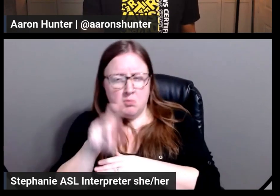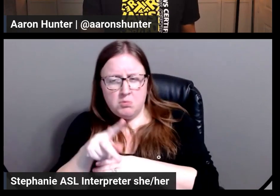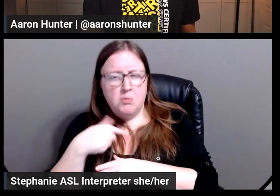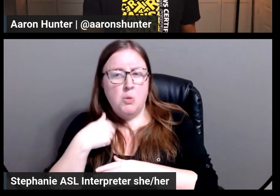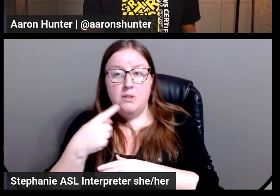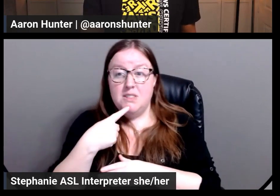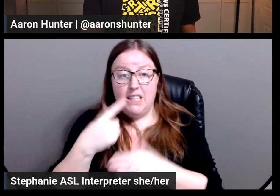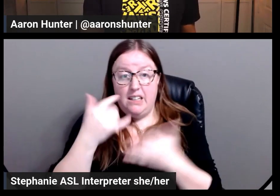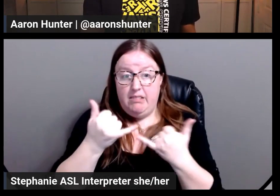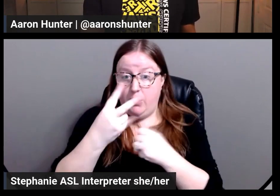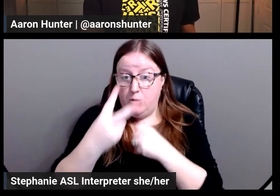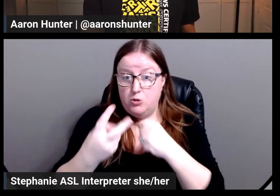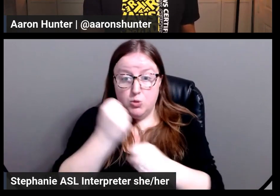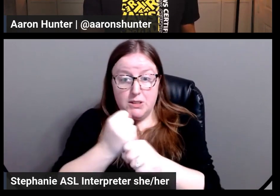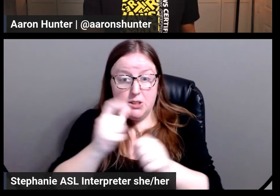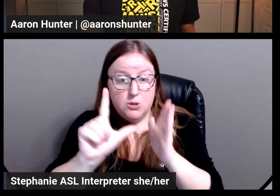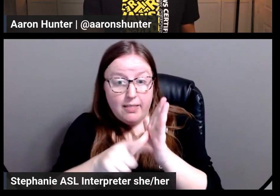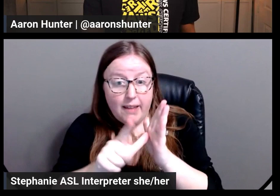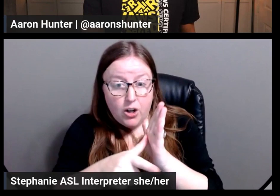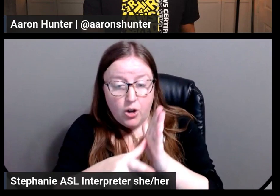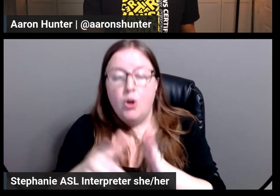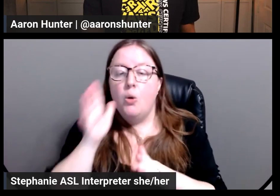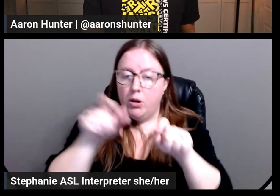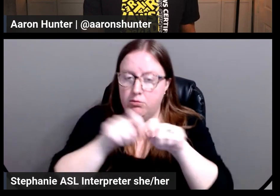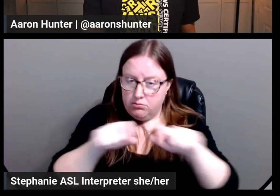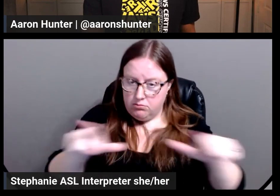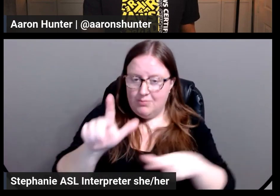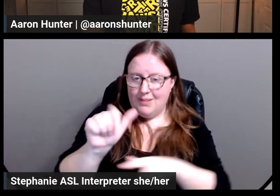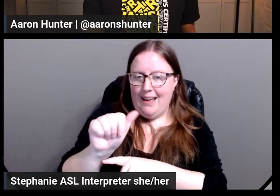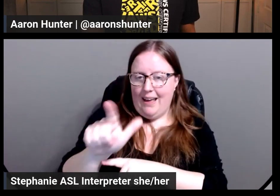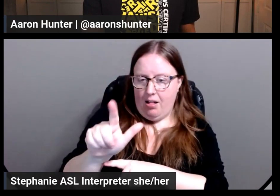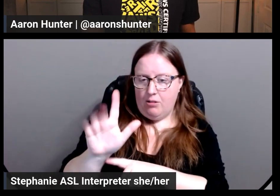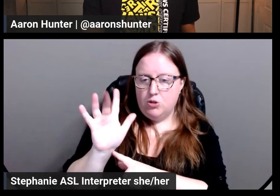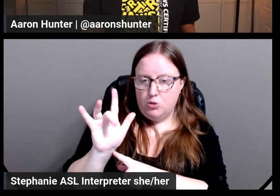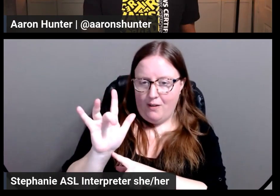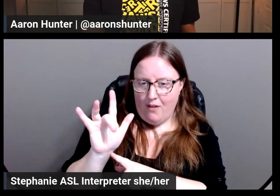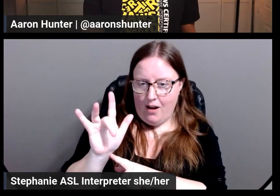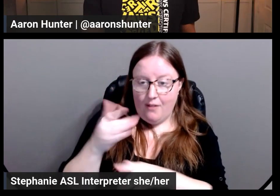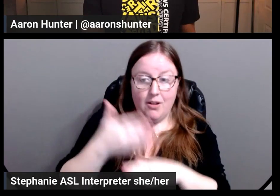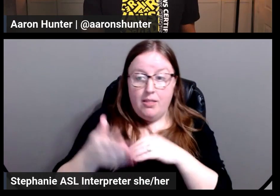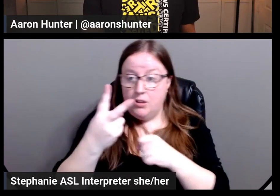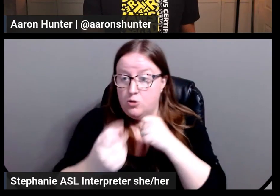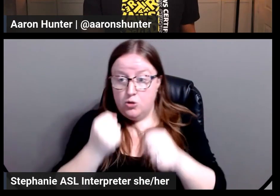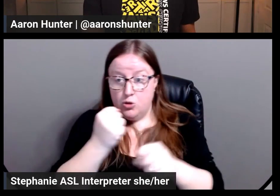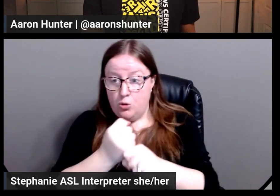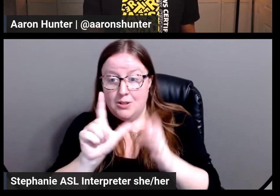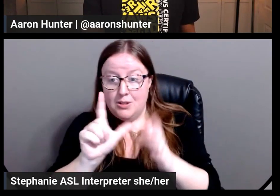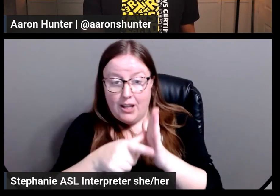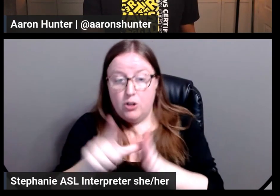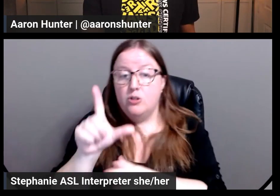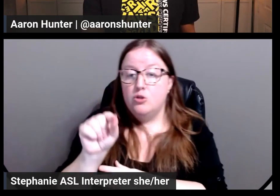from now we're going to release AL 2025, and then 2 years after that is AL